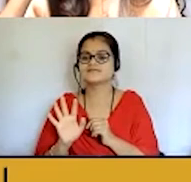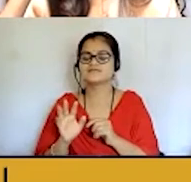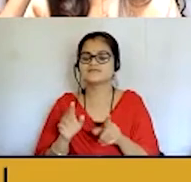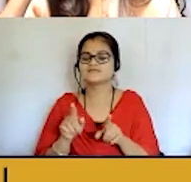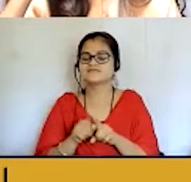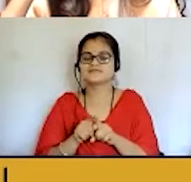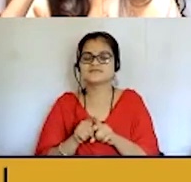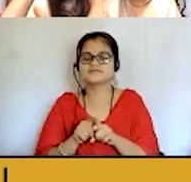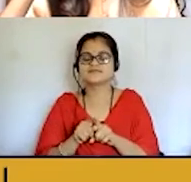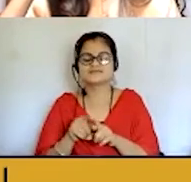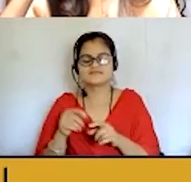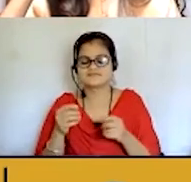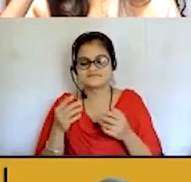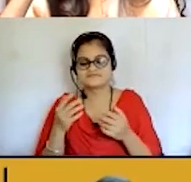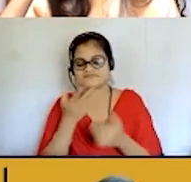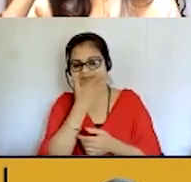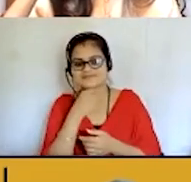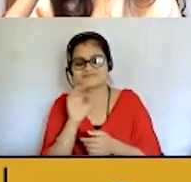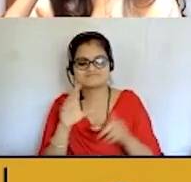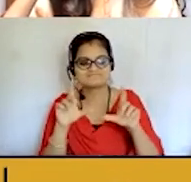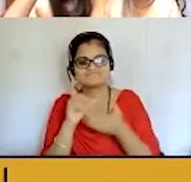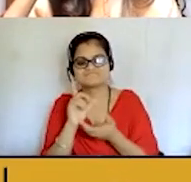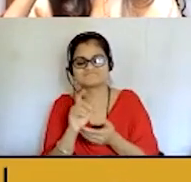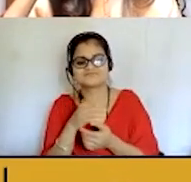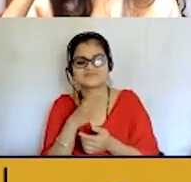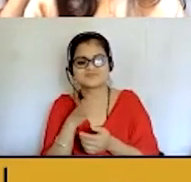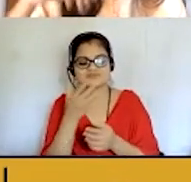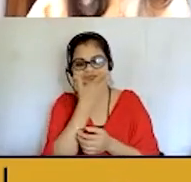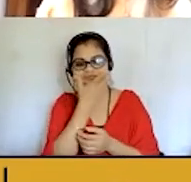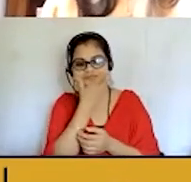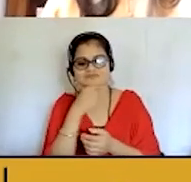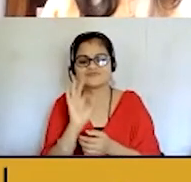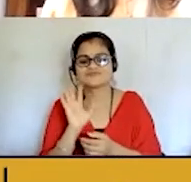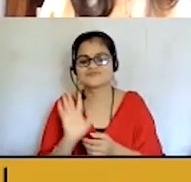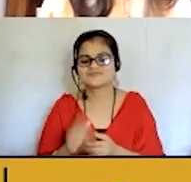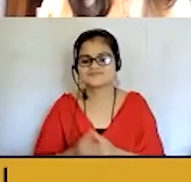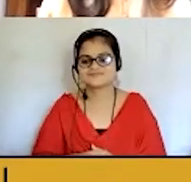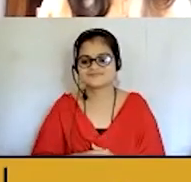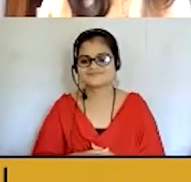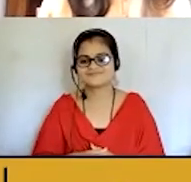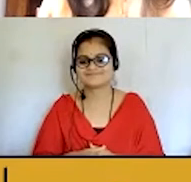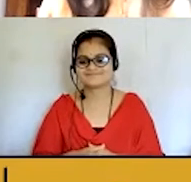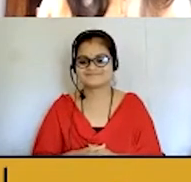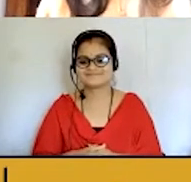It's quite a wonderful photograph. Amazing, really beautiful, absolutely beautiful. And beautifully